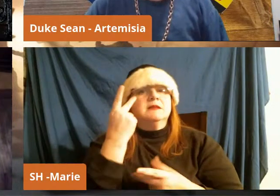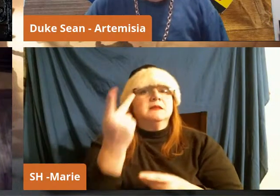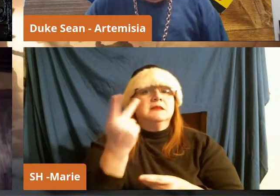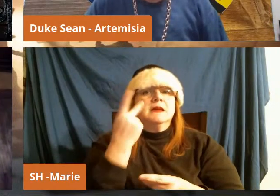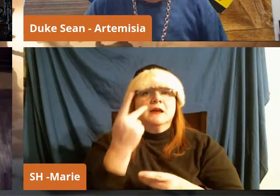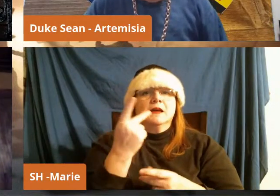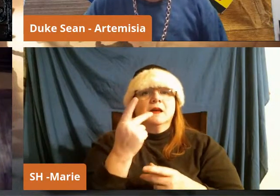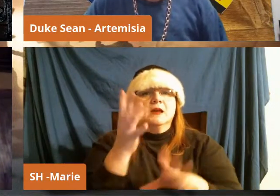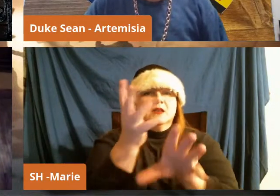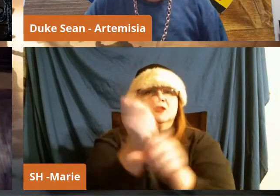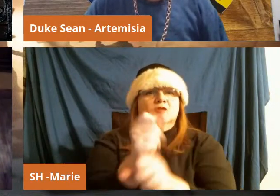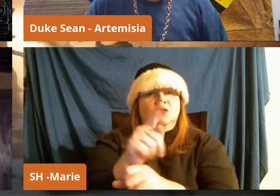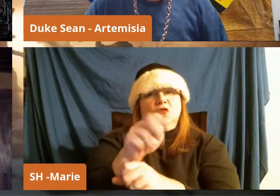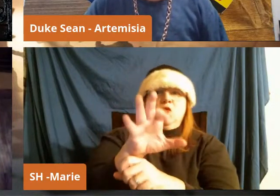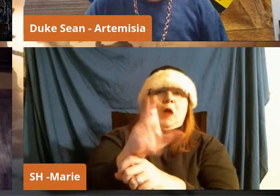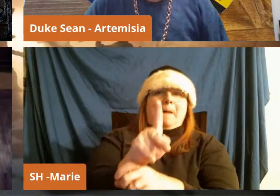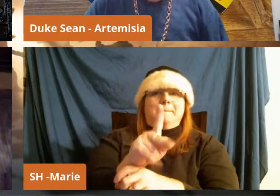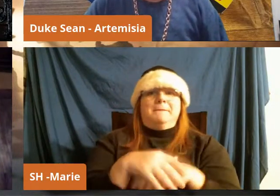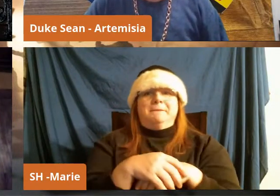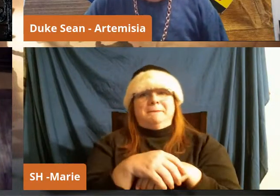It's a trap.